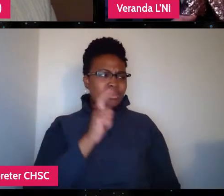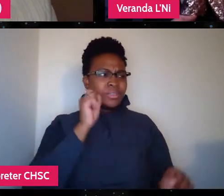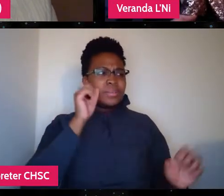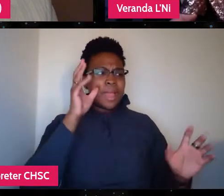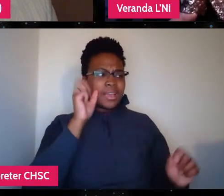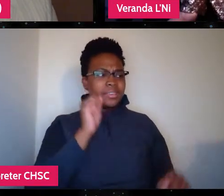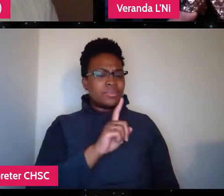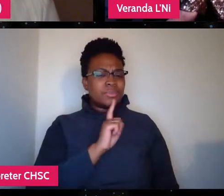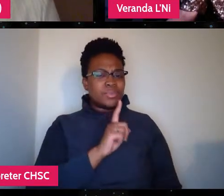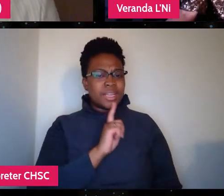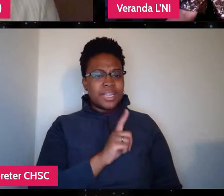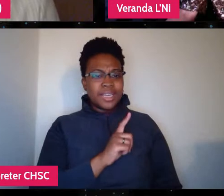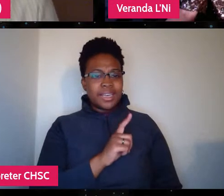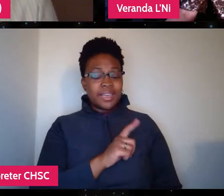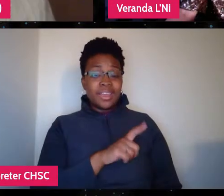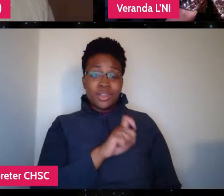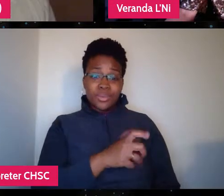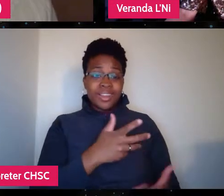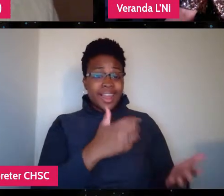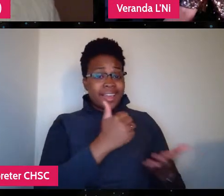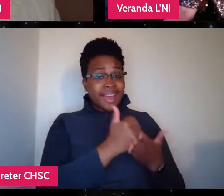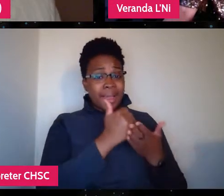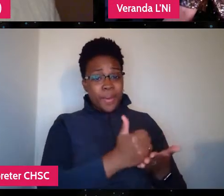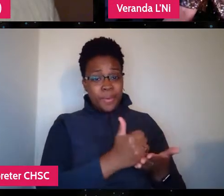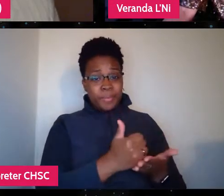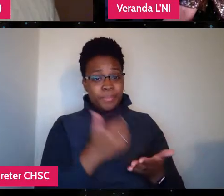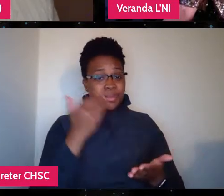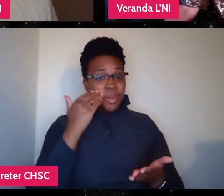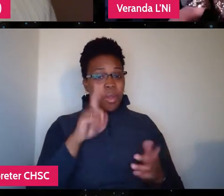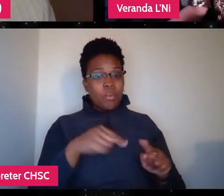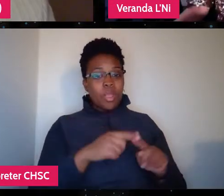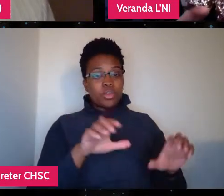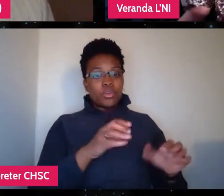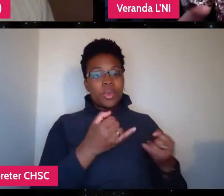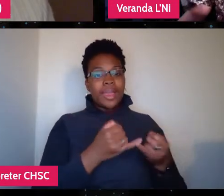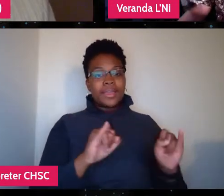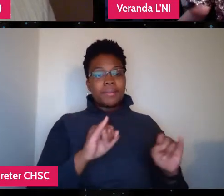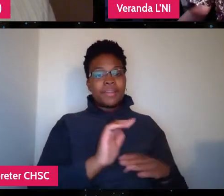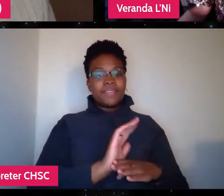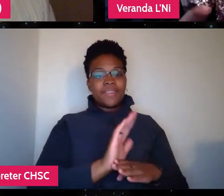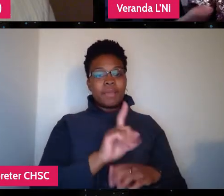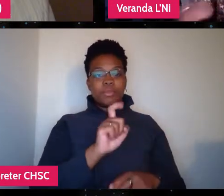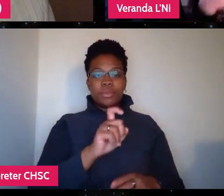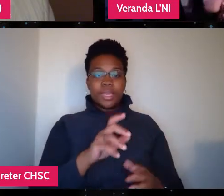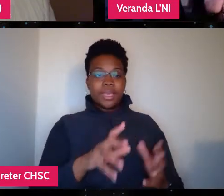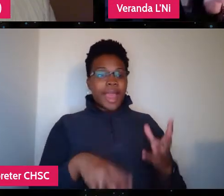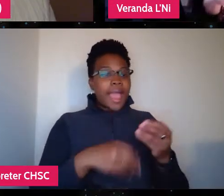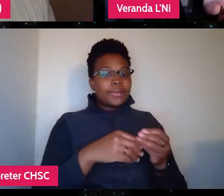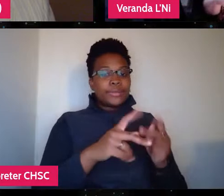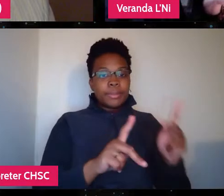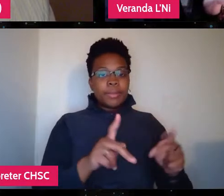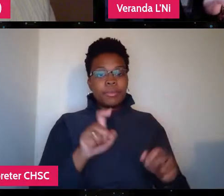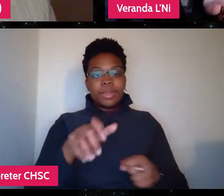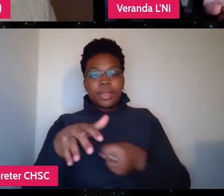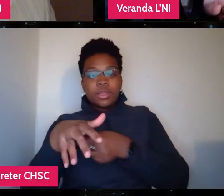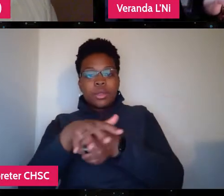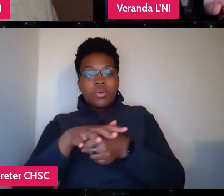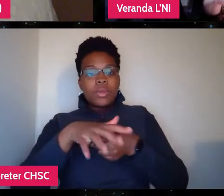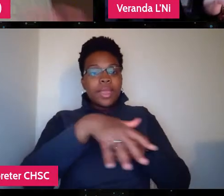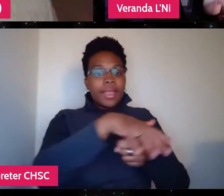really, you need a lot of help, you know, when you're doing an independent film. You need extras, you need locations, you